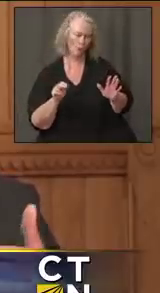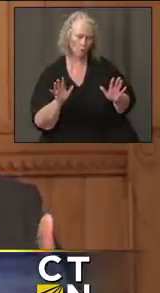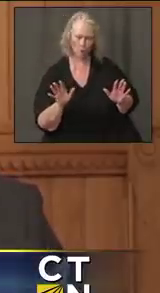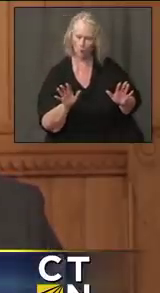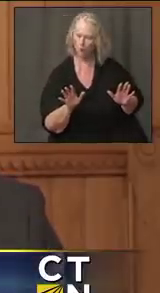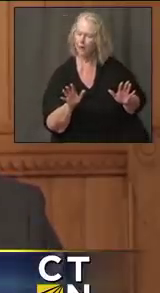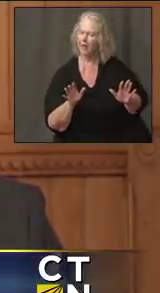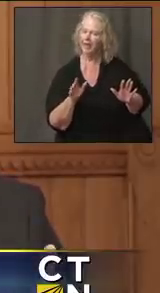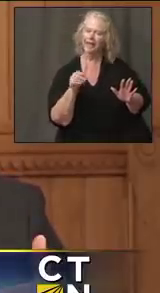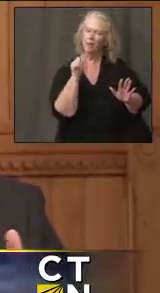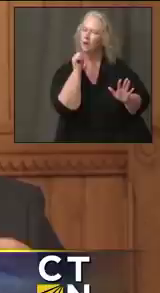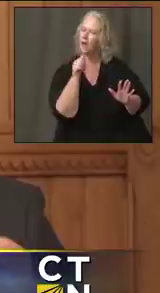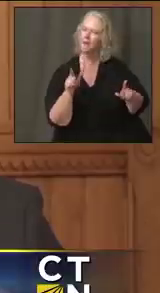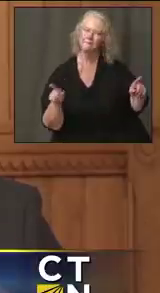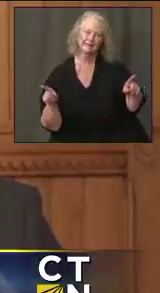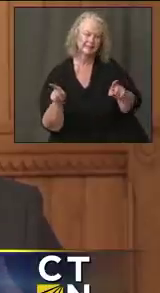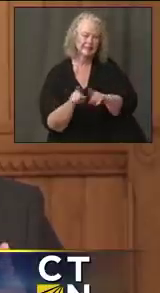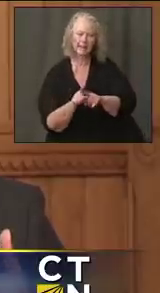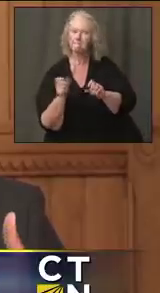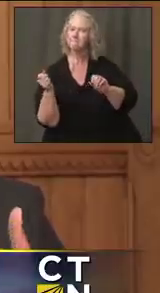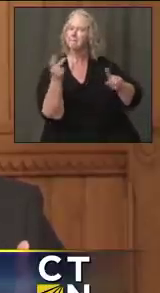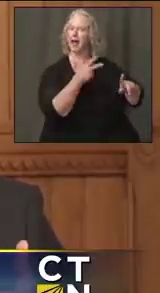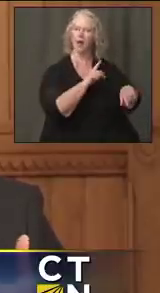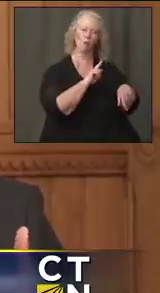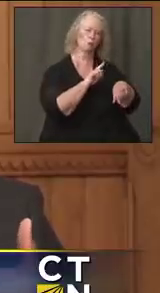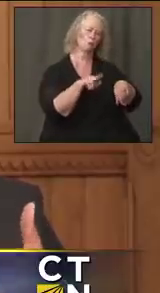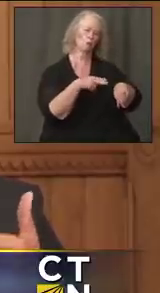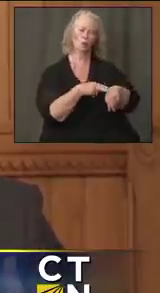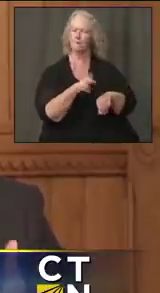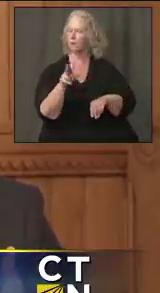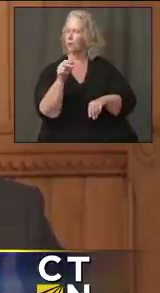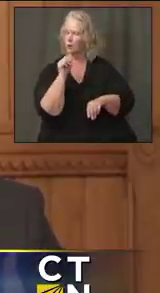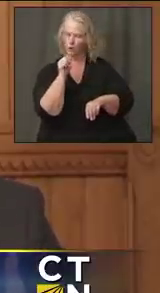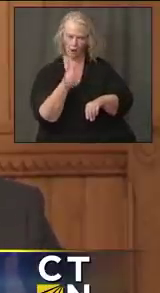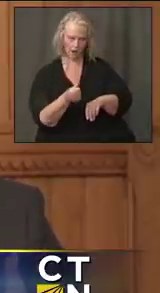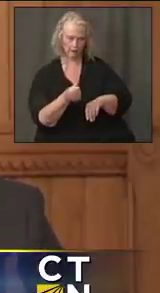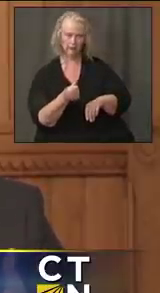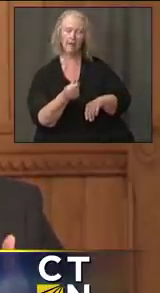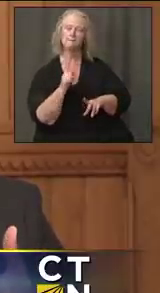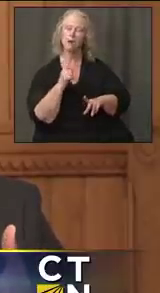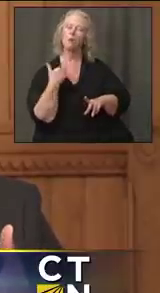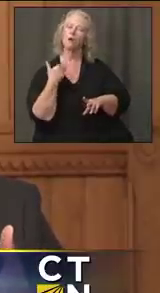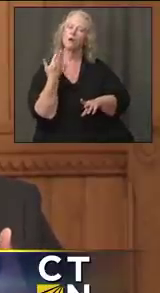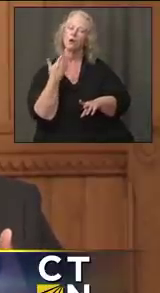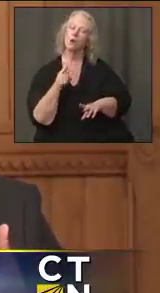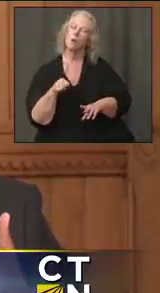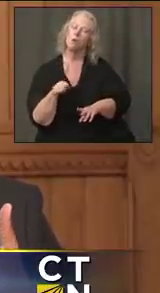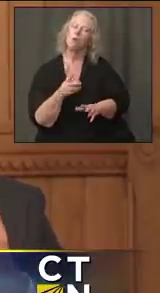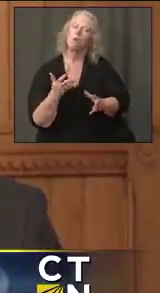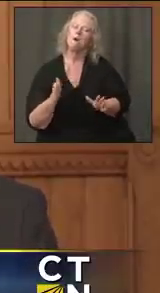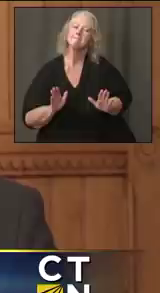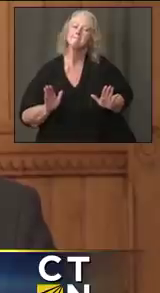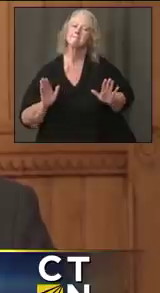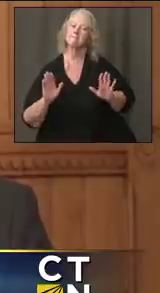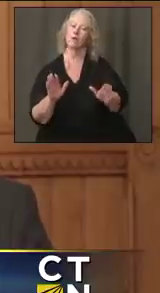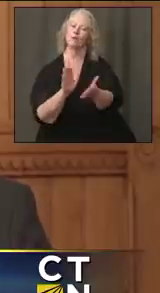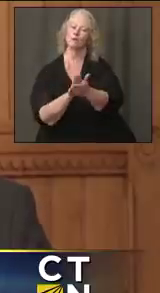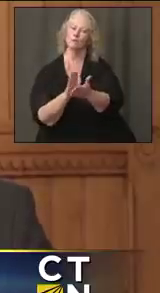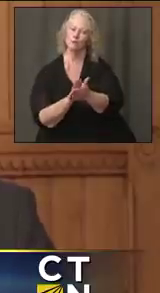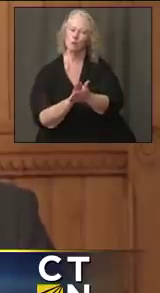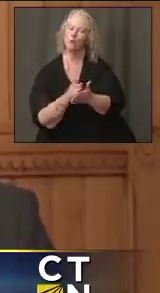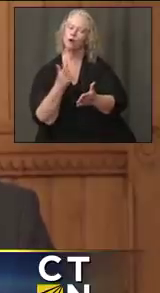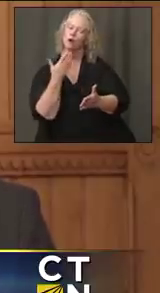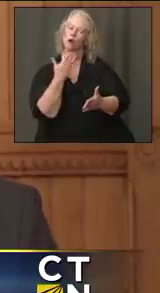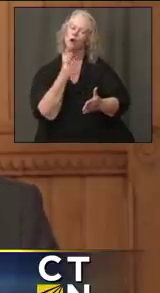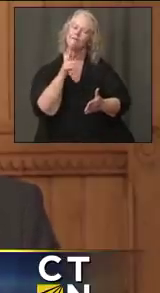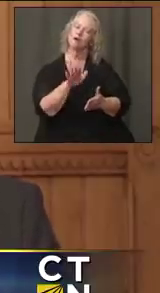as it was before. I want to make that clear, but we know that getting back into the schoolhouse is not only good for students' academic and social